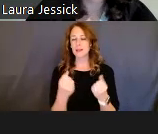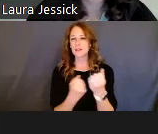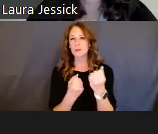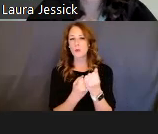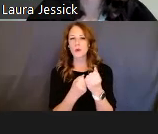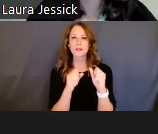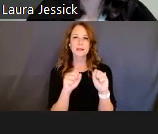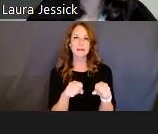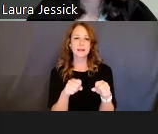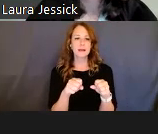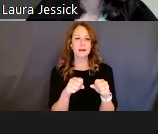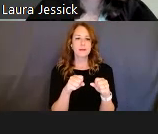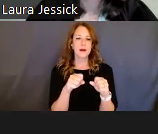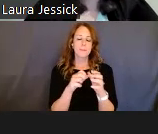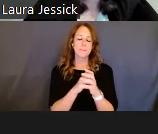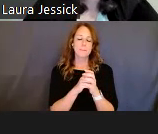an inventory of